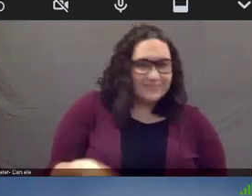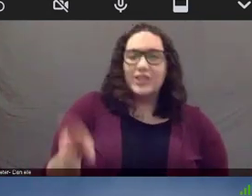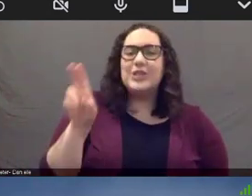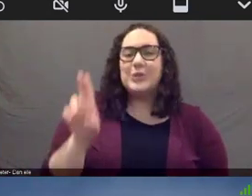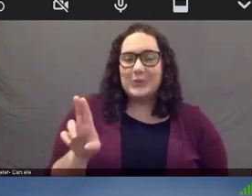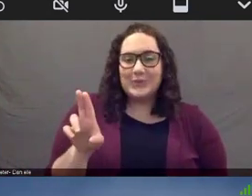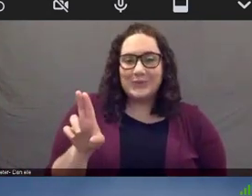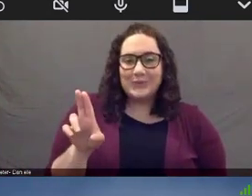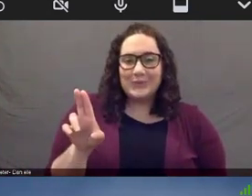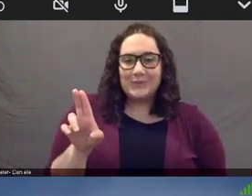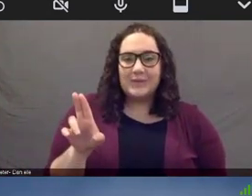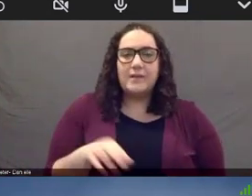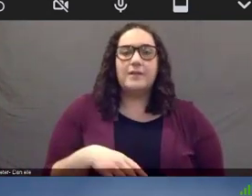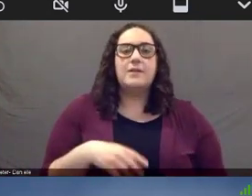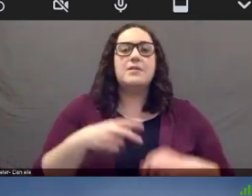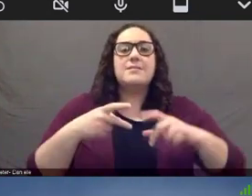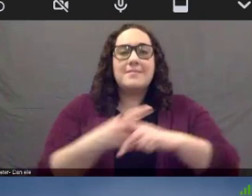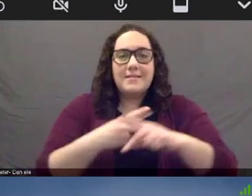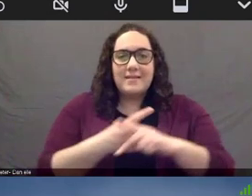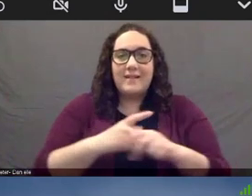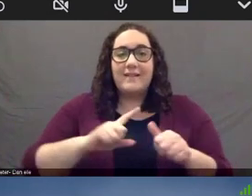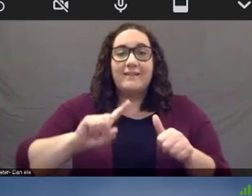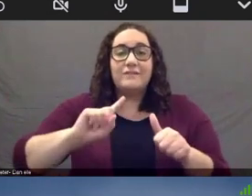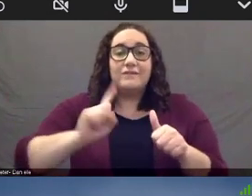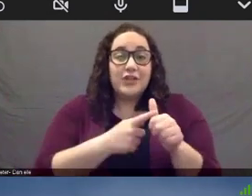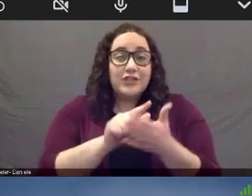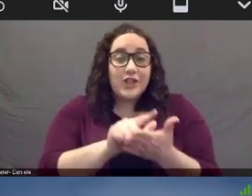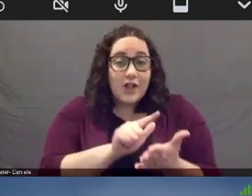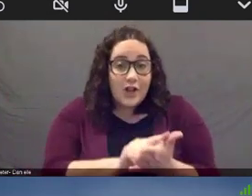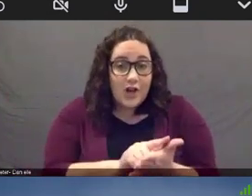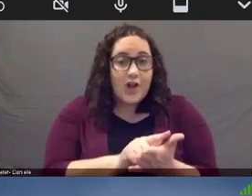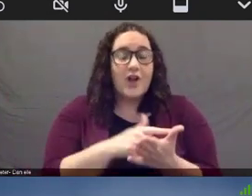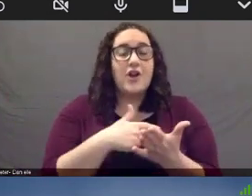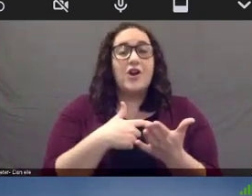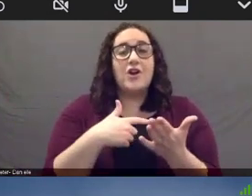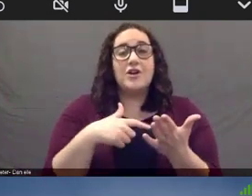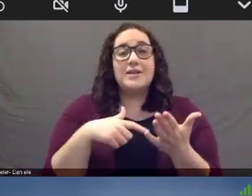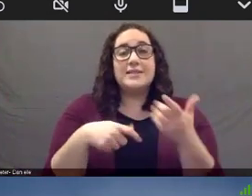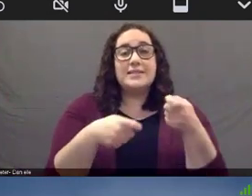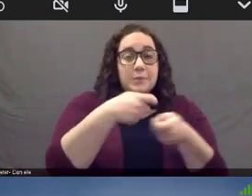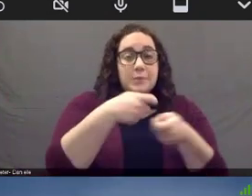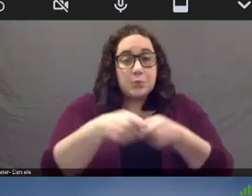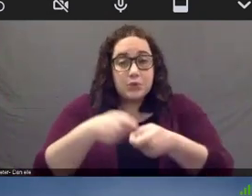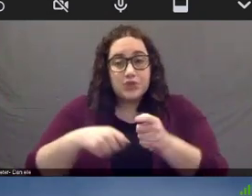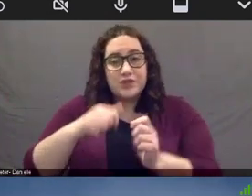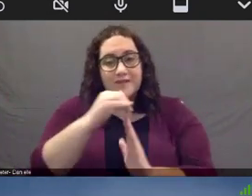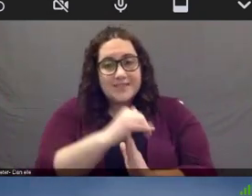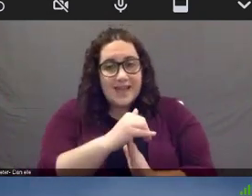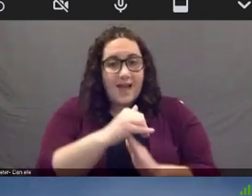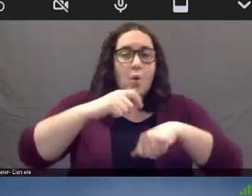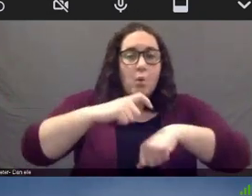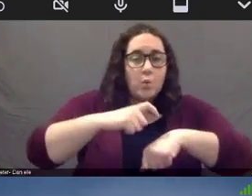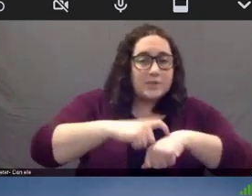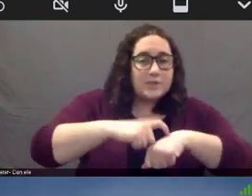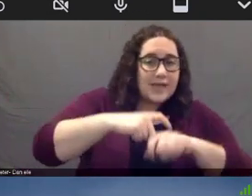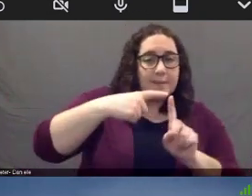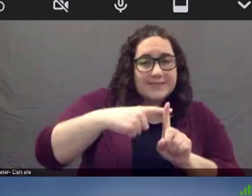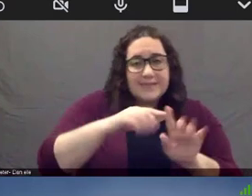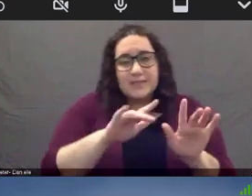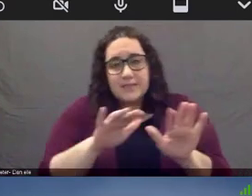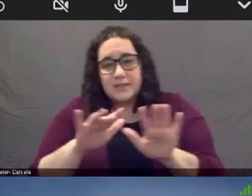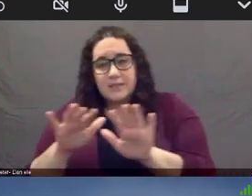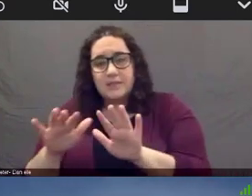do the substitutions. We define our time constant. Again, in our time constant, if we're using an effective heat transfer